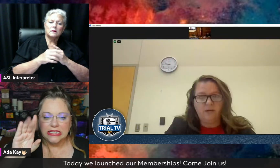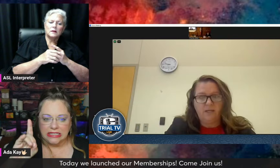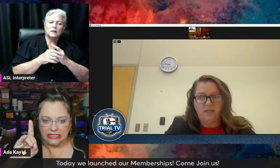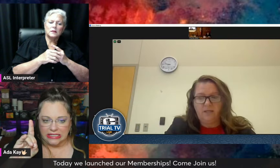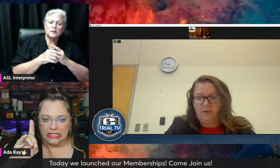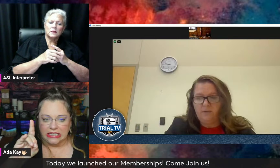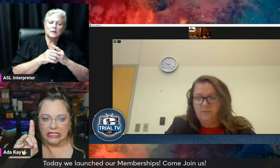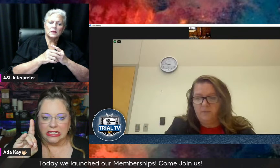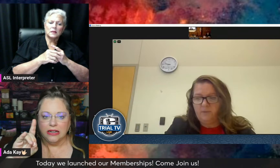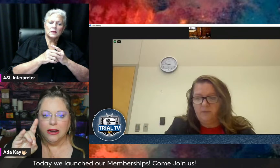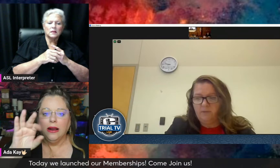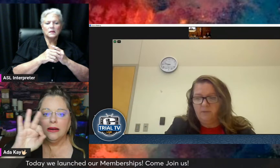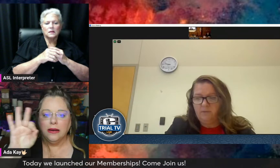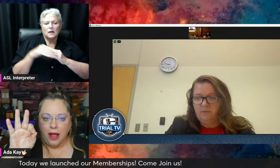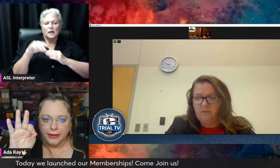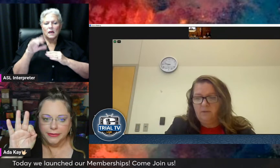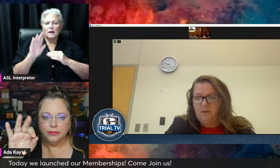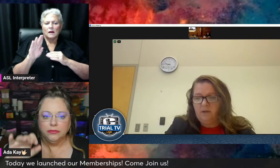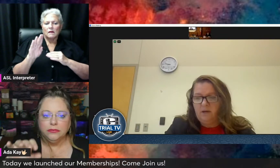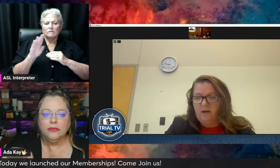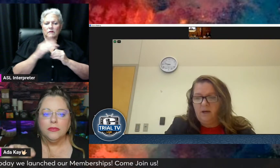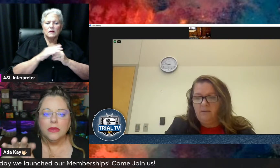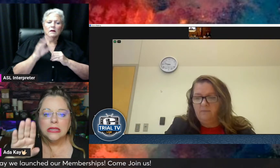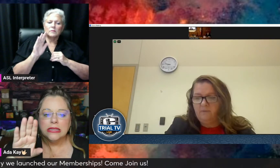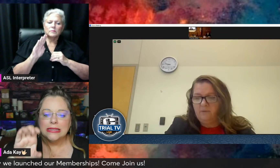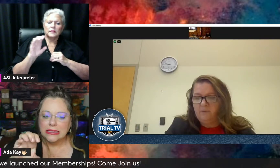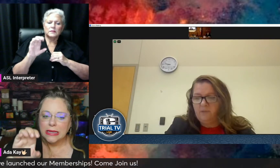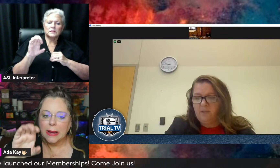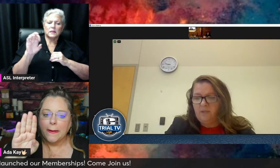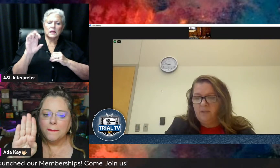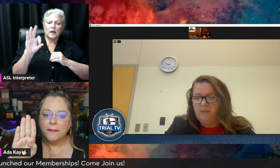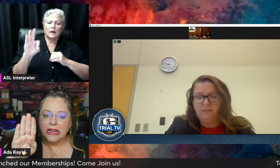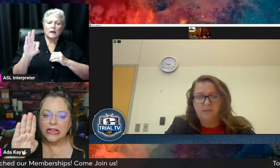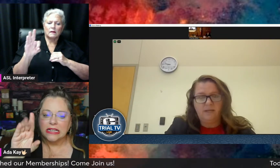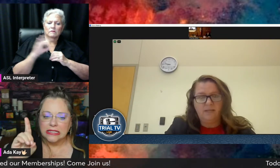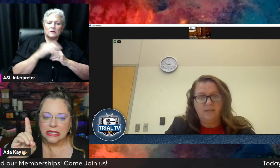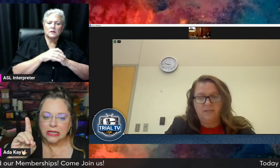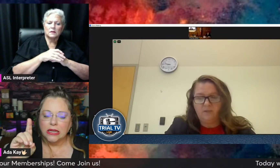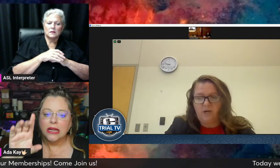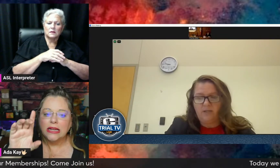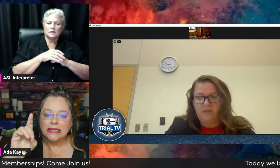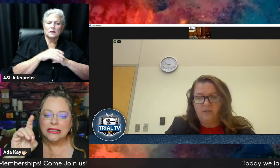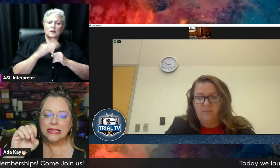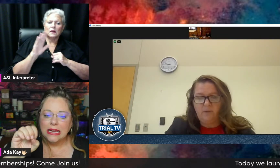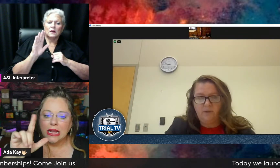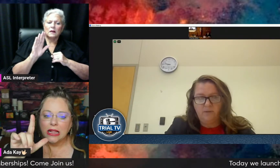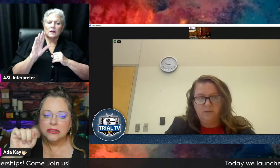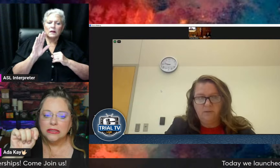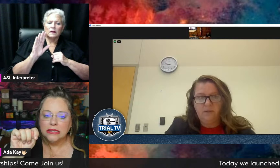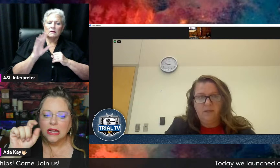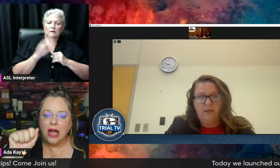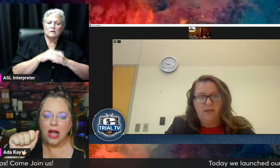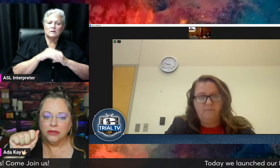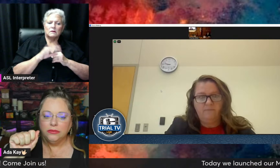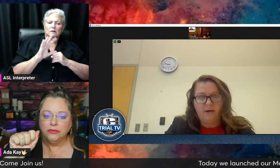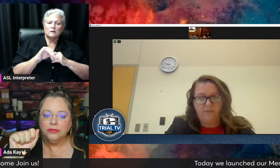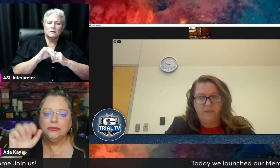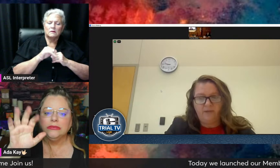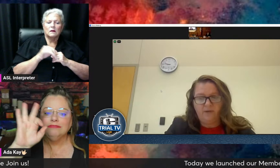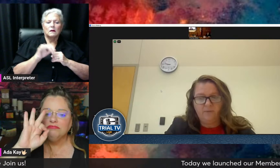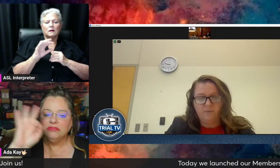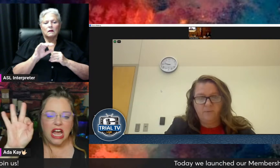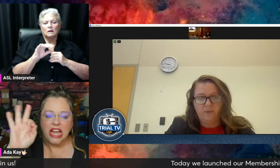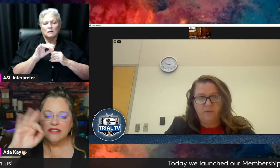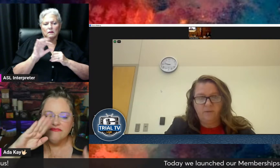concentration of 9 nanograms per mil. I confirmed delta 9 tetrahydrocannabinol at